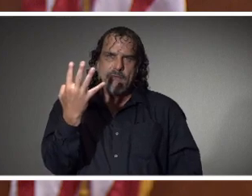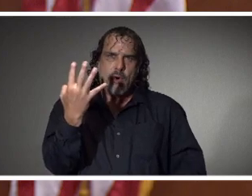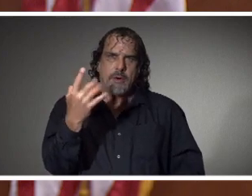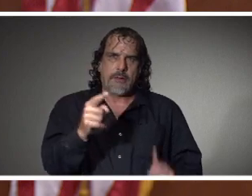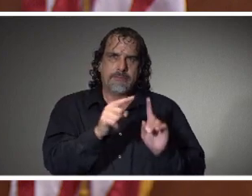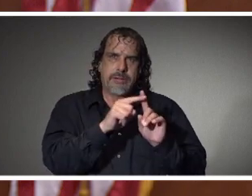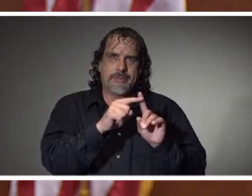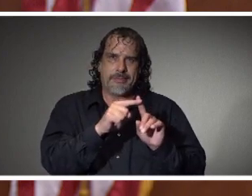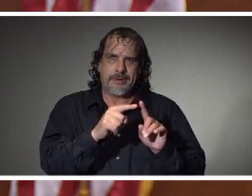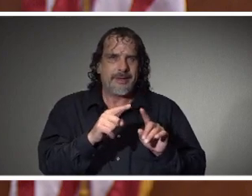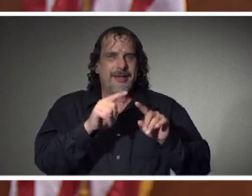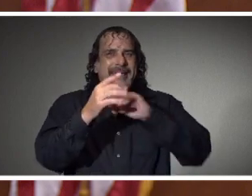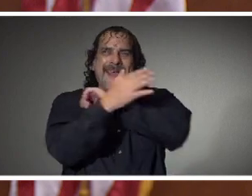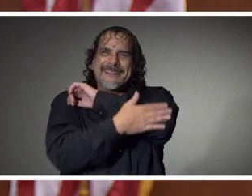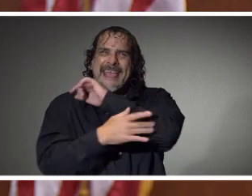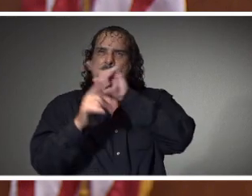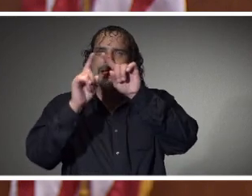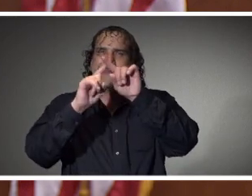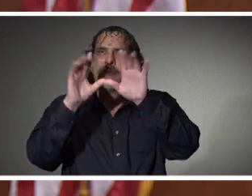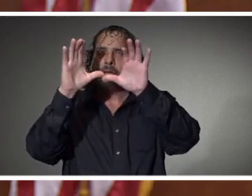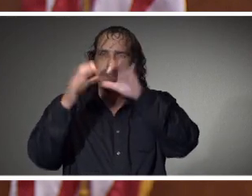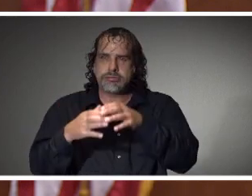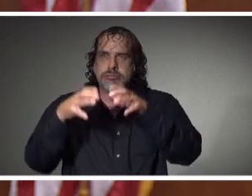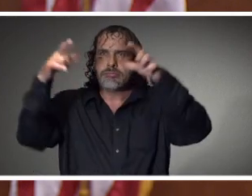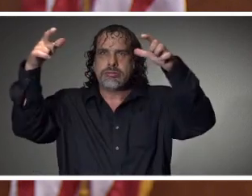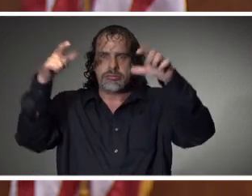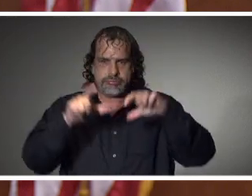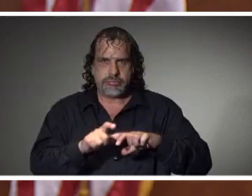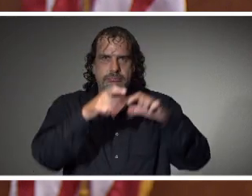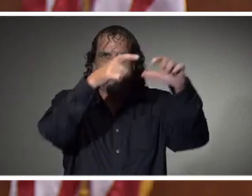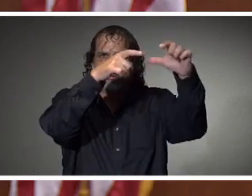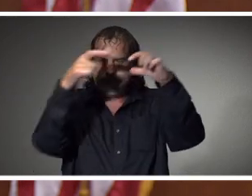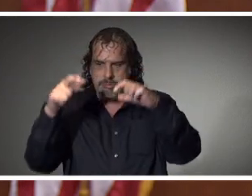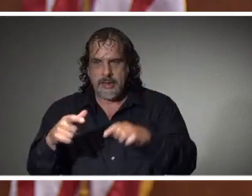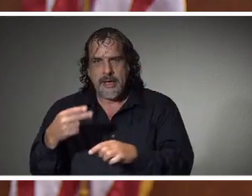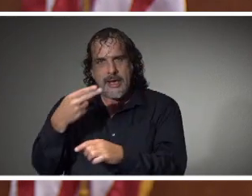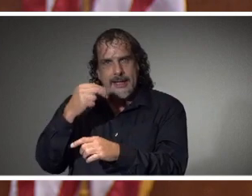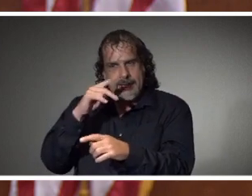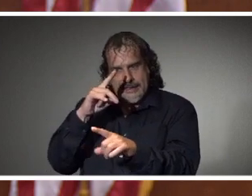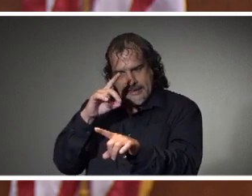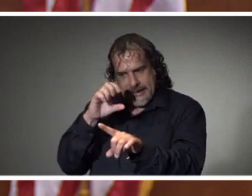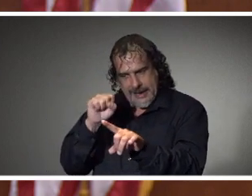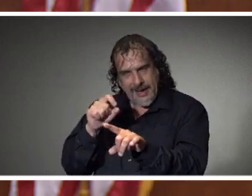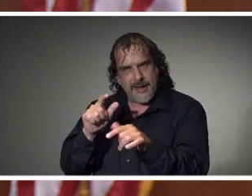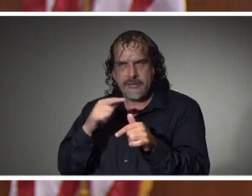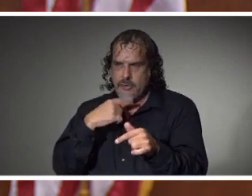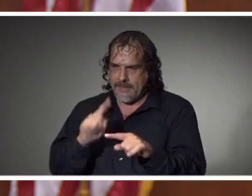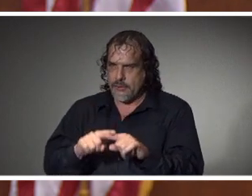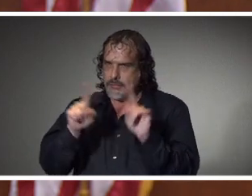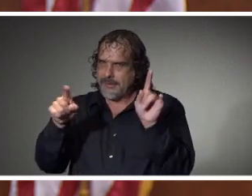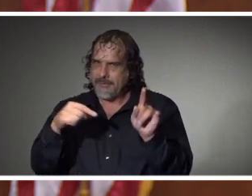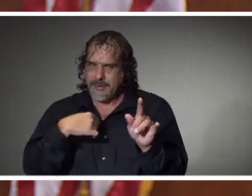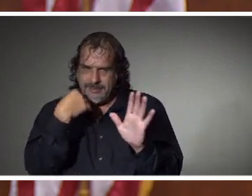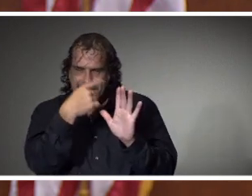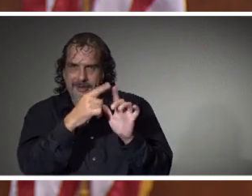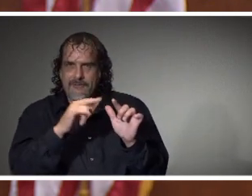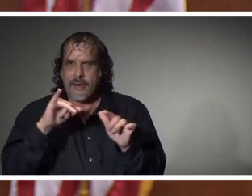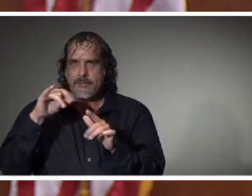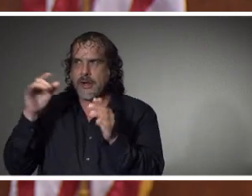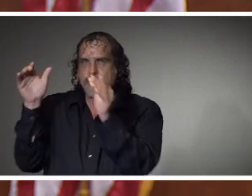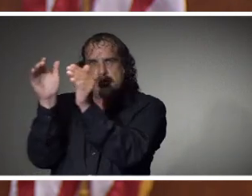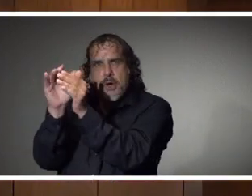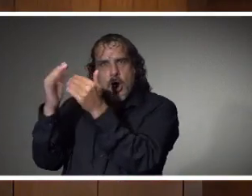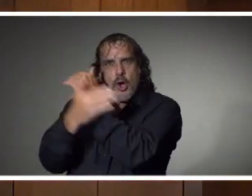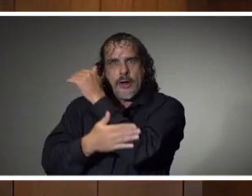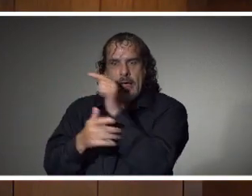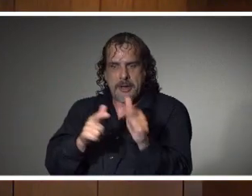counties are very different in size, and so I think you've got to look at Hines a little bit different than you look at Issaquena, from my perspective. So, Renee?